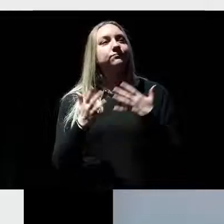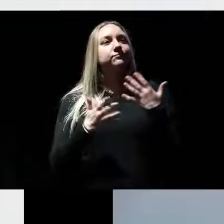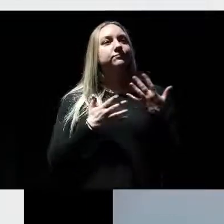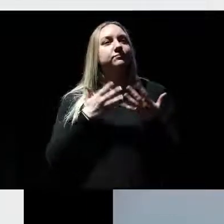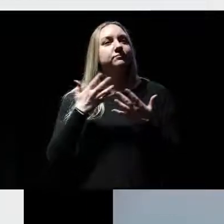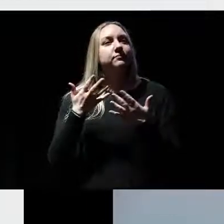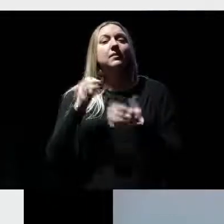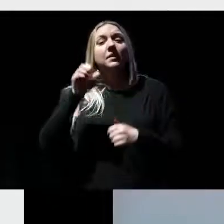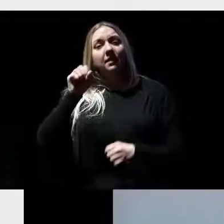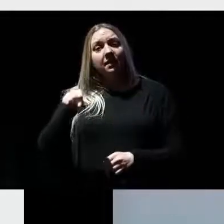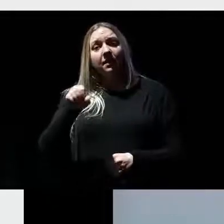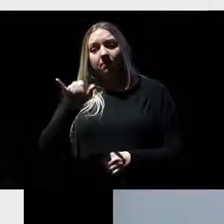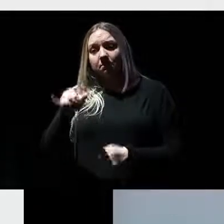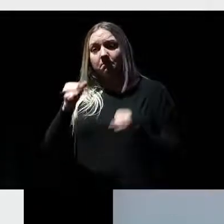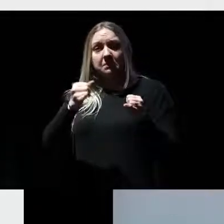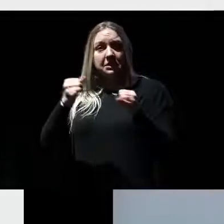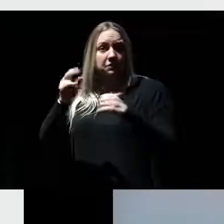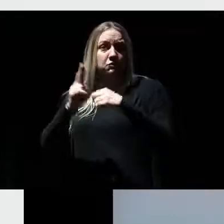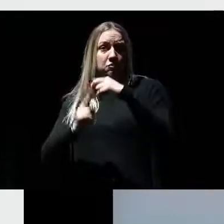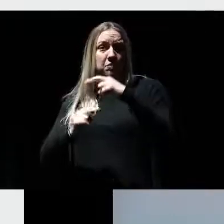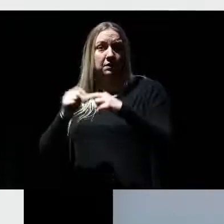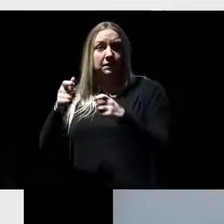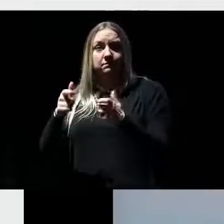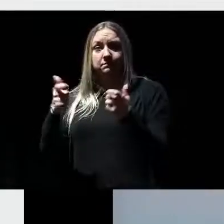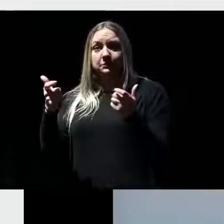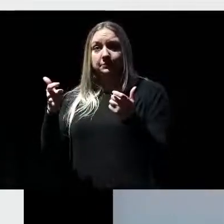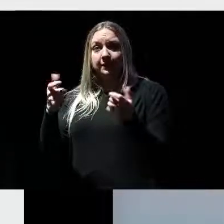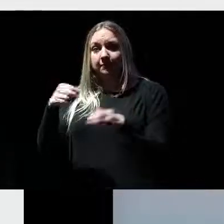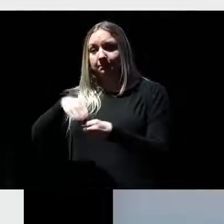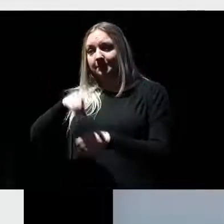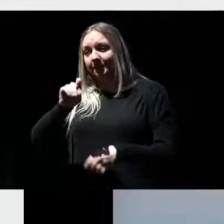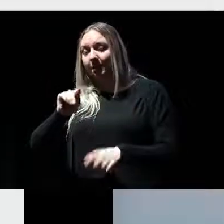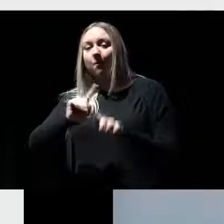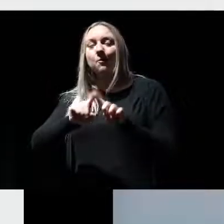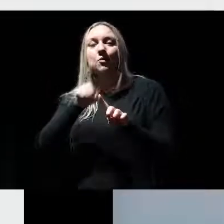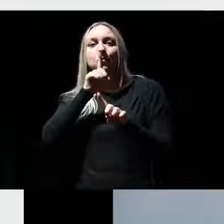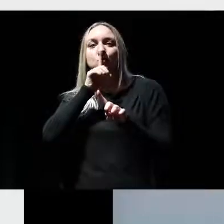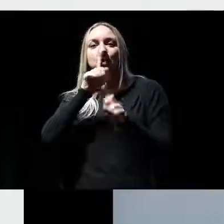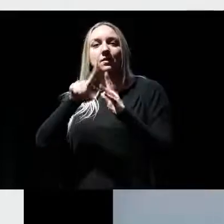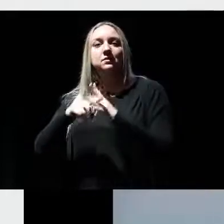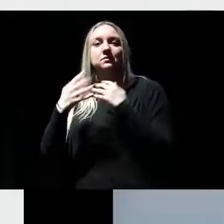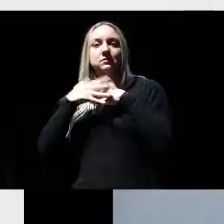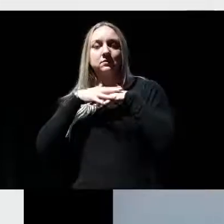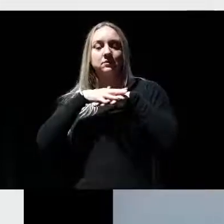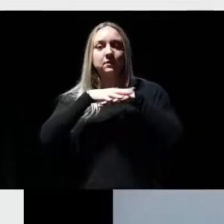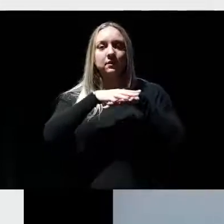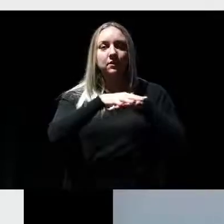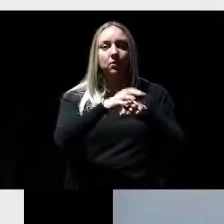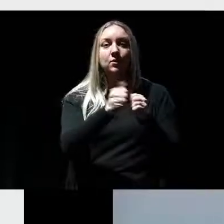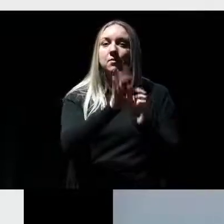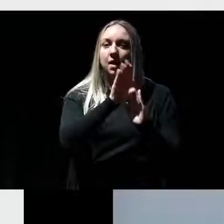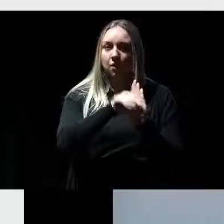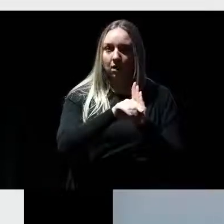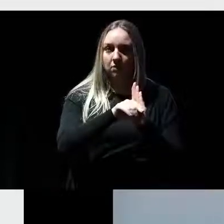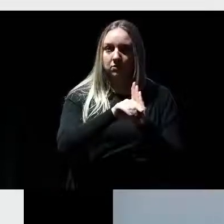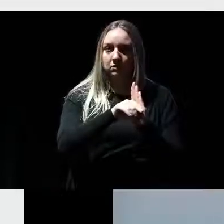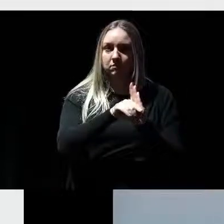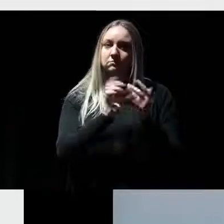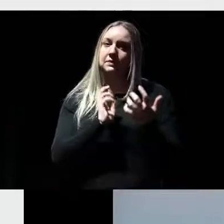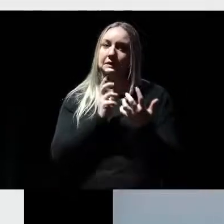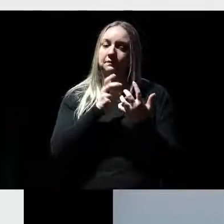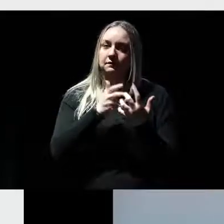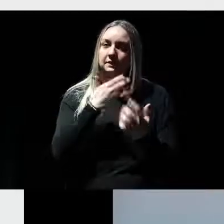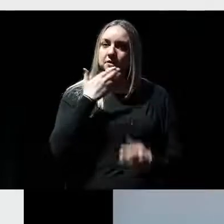individual building, a significant building in the city, but in other ways it starts to meld into the foreground and the background, which is a